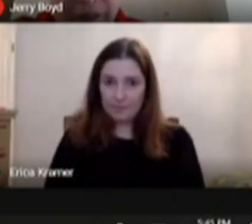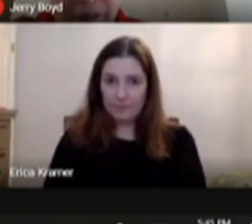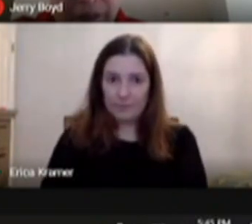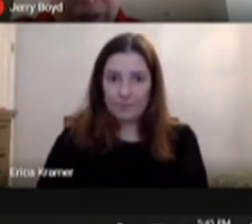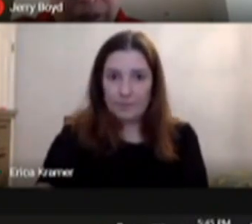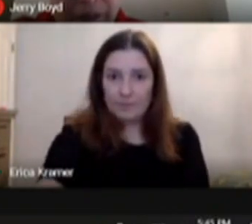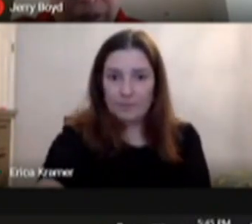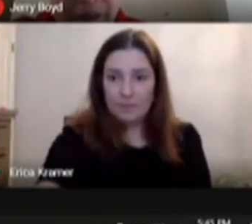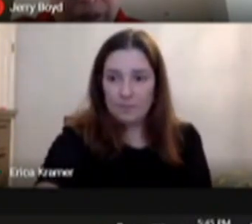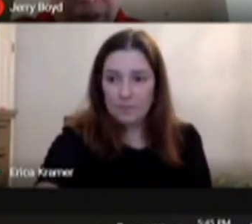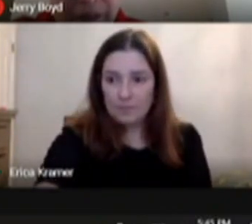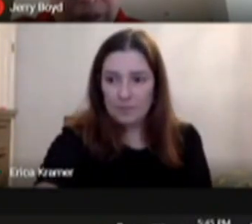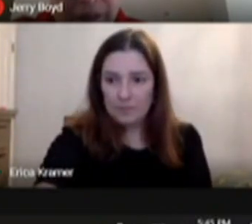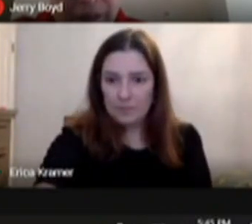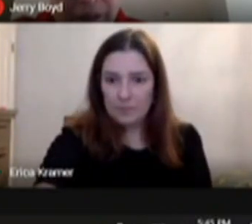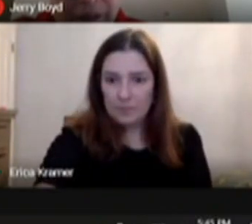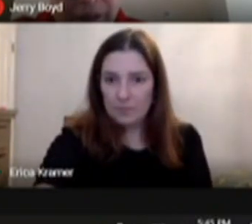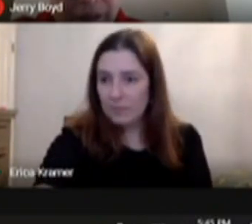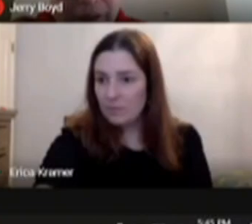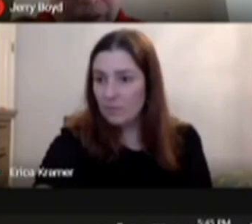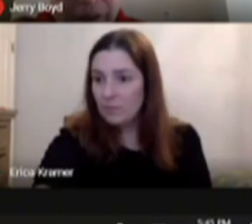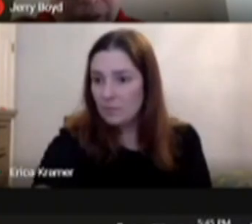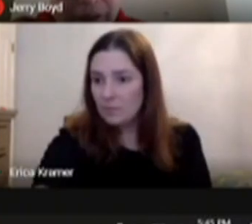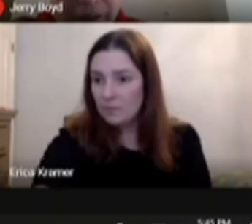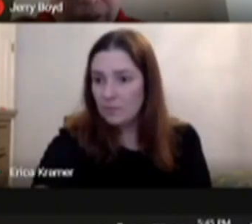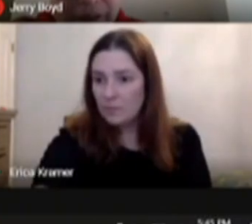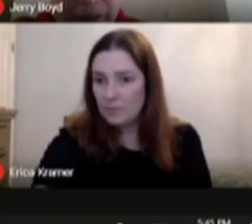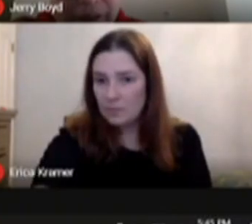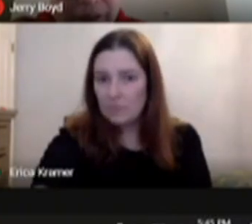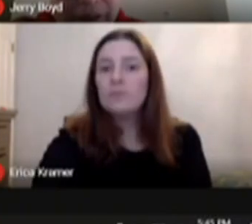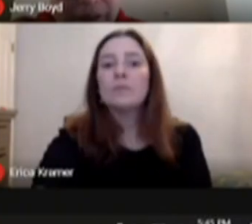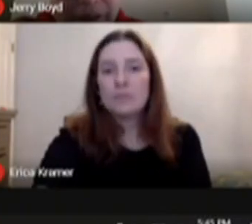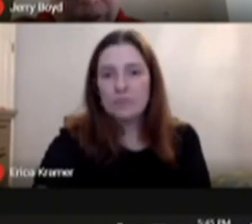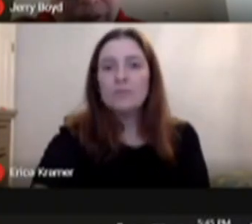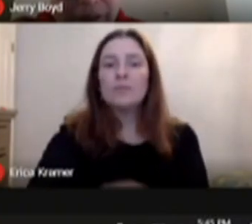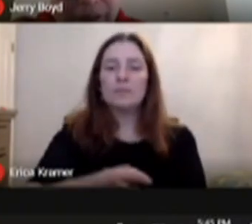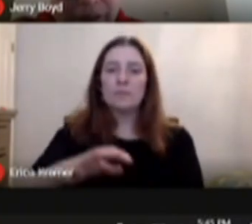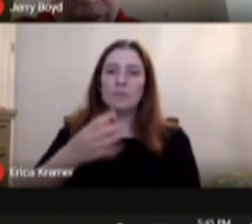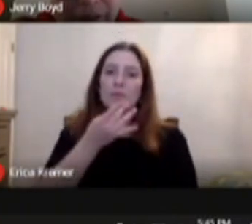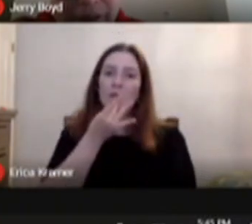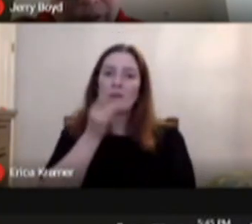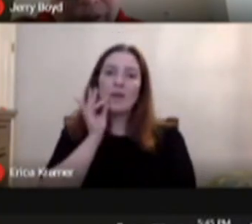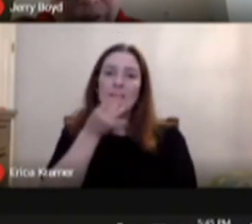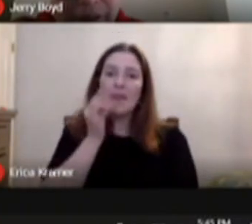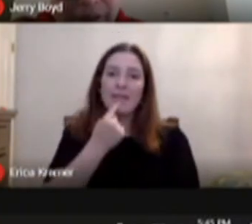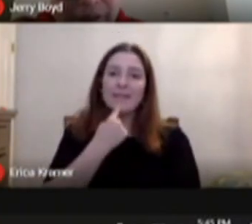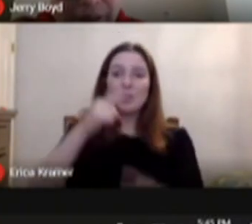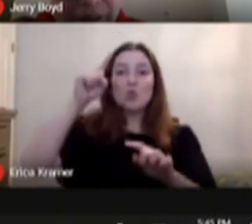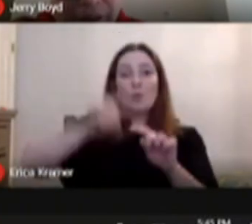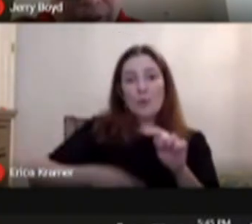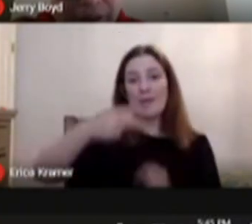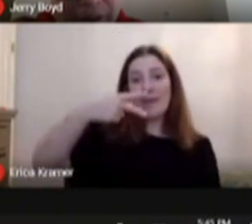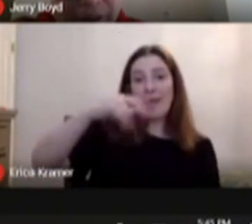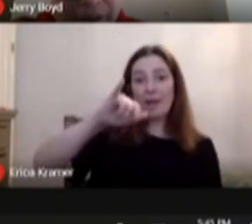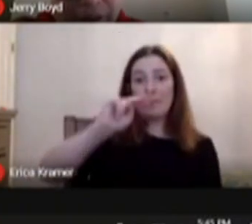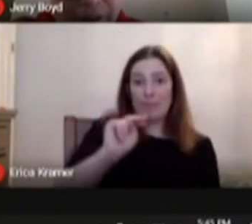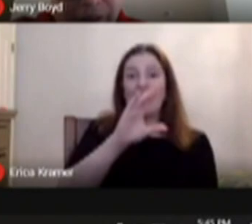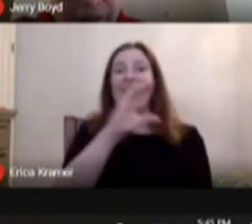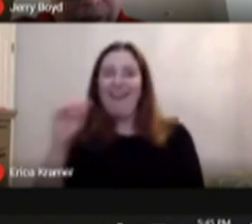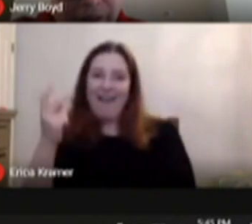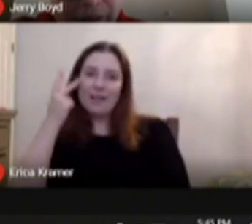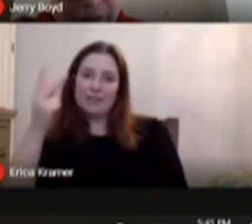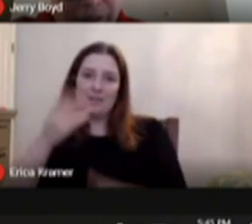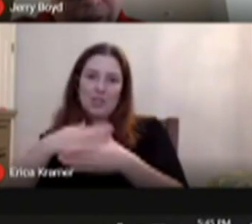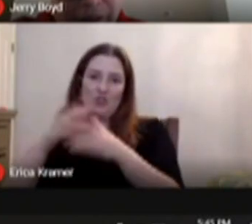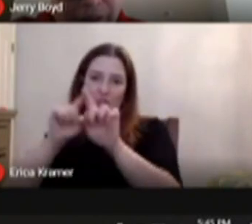design overview, the big picture of what's happening with Boston City Hall Plaza and building renovations. And then we'll take a deeper dive into